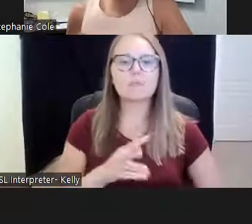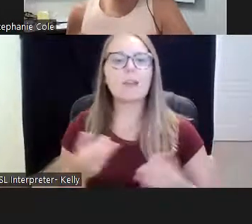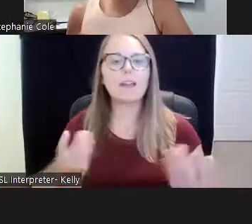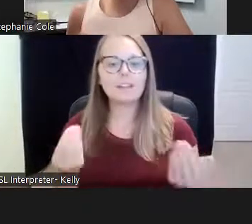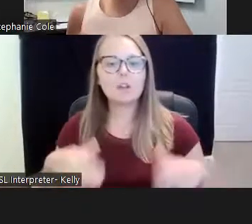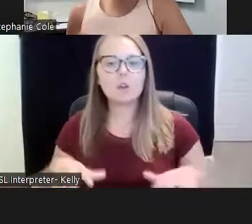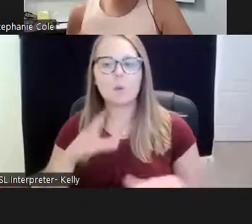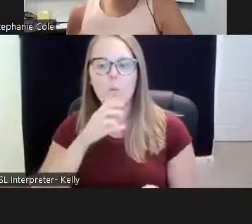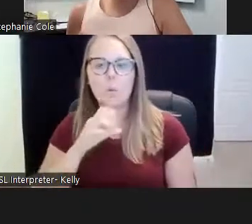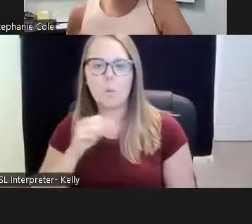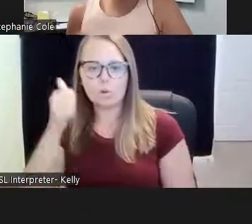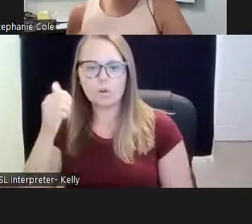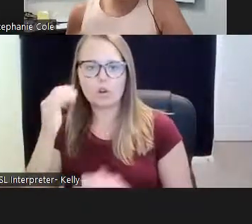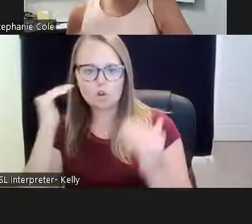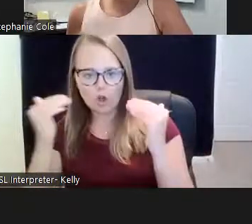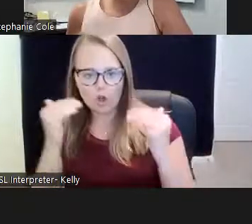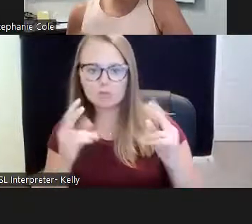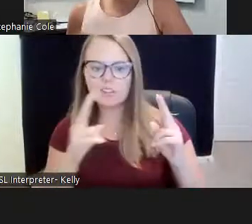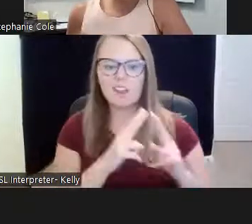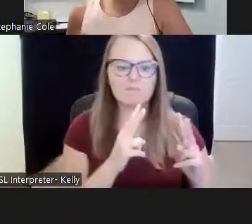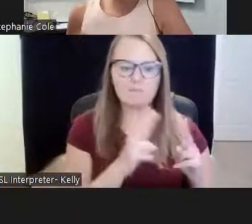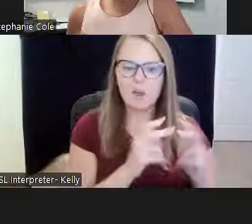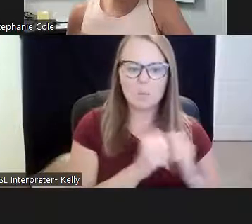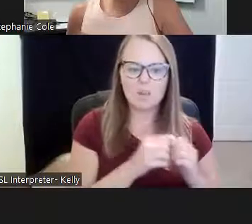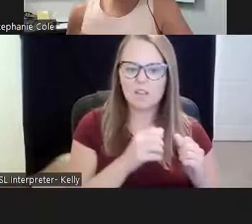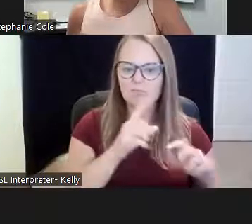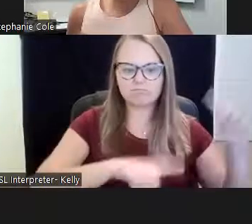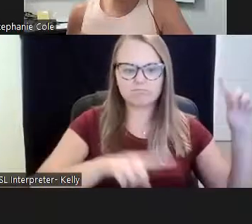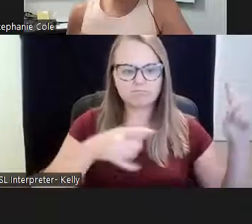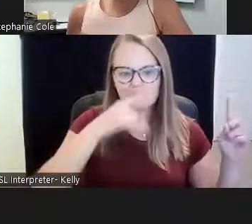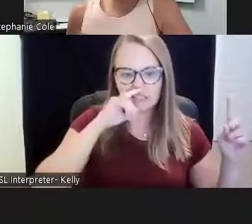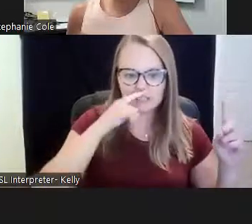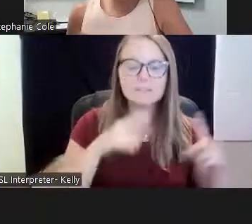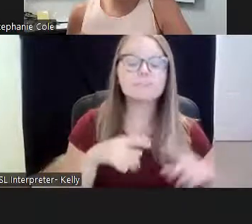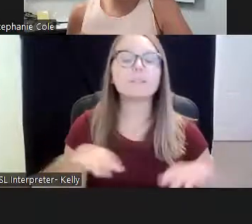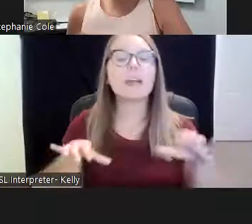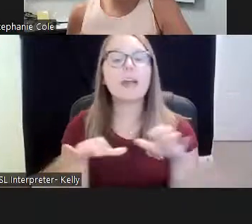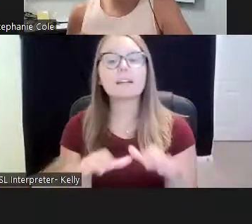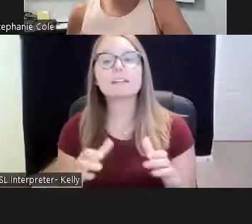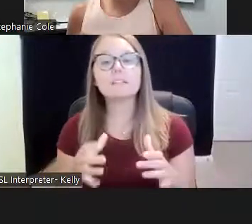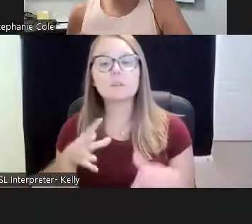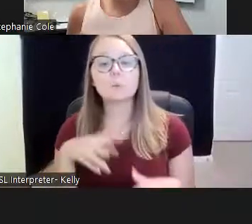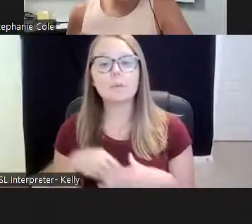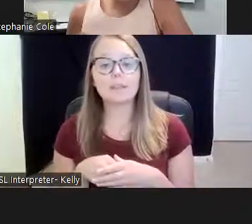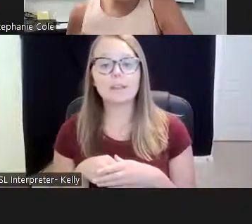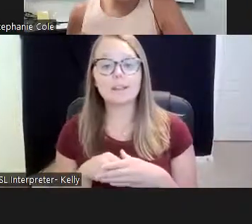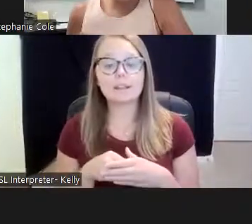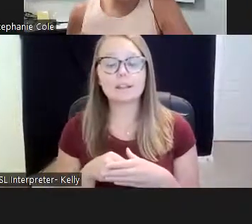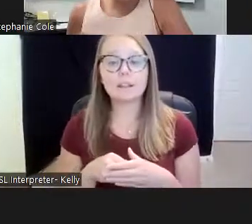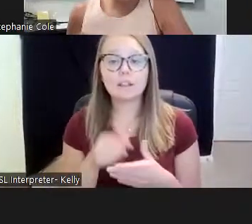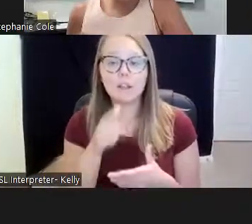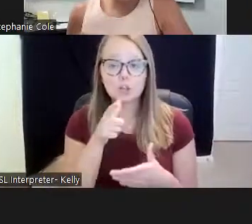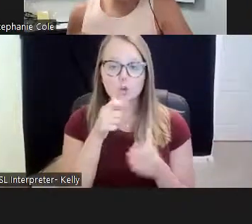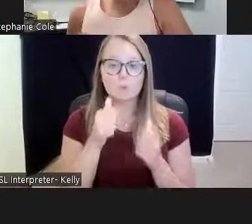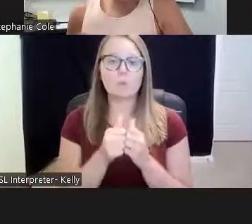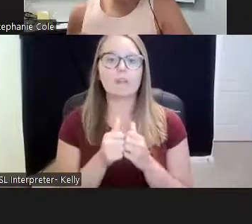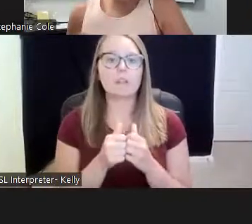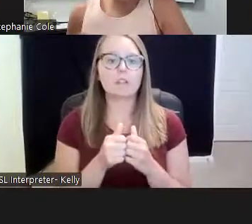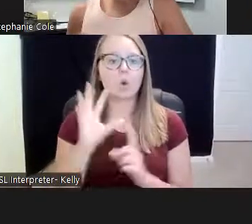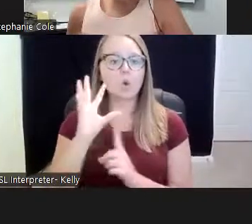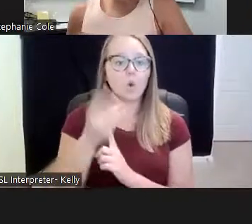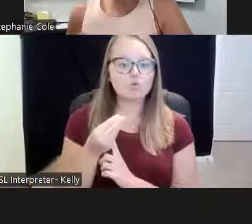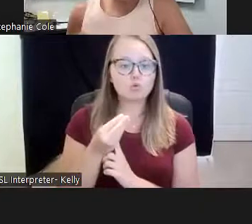older adults and children of varying ages. And activities end with a community lunch featuring